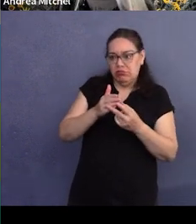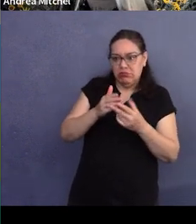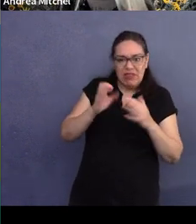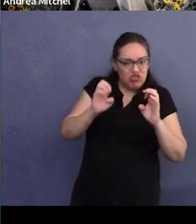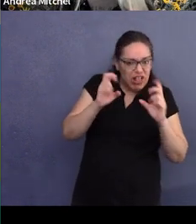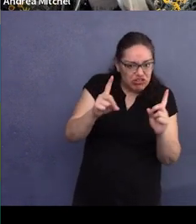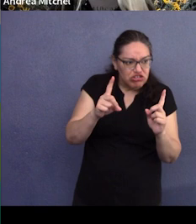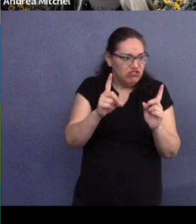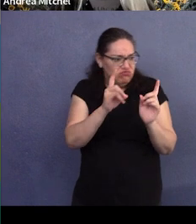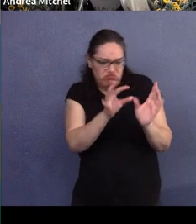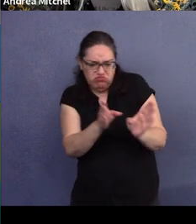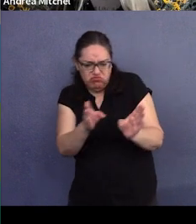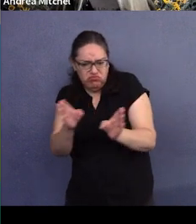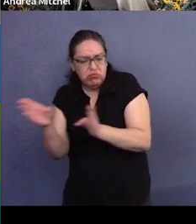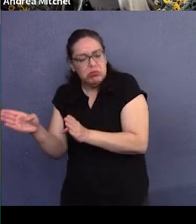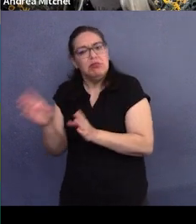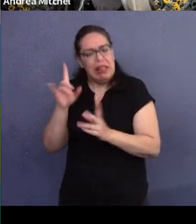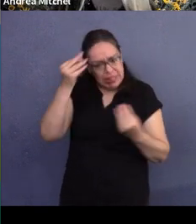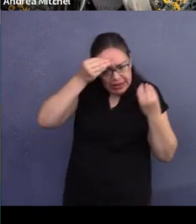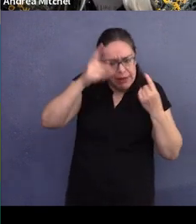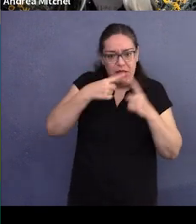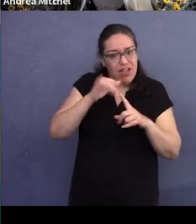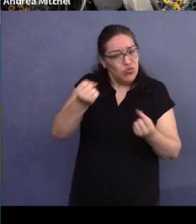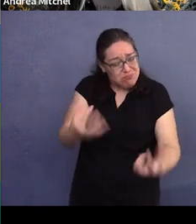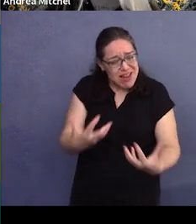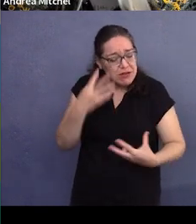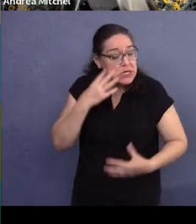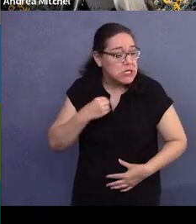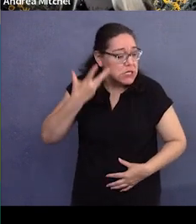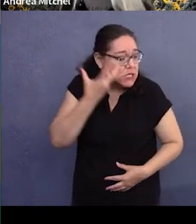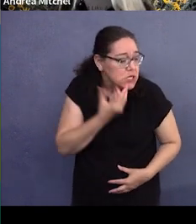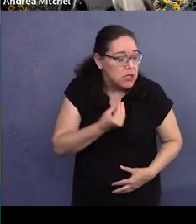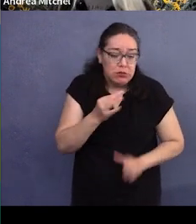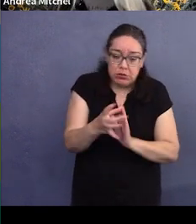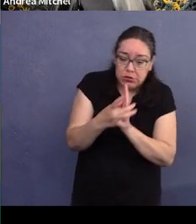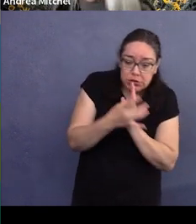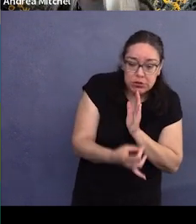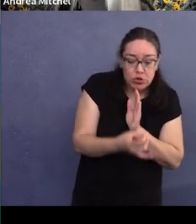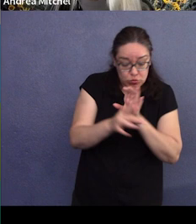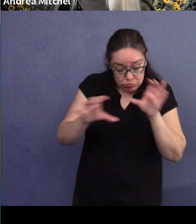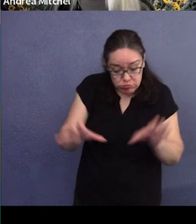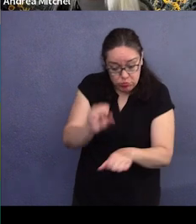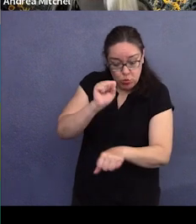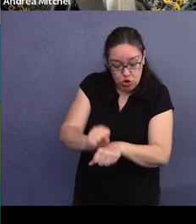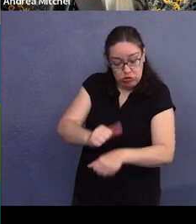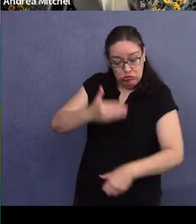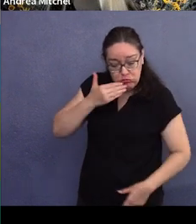of experience and you are gifted and you do your job well, you should get paid for